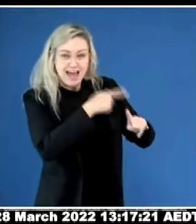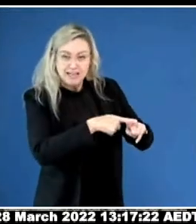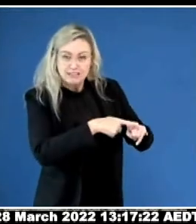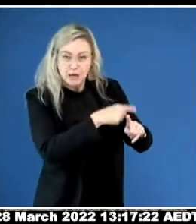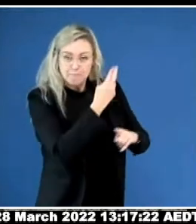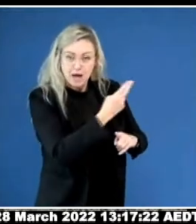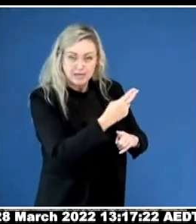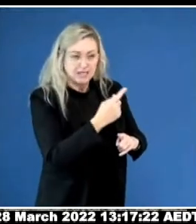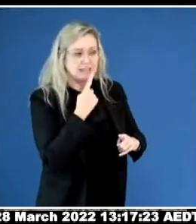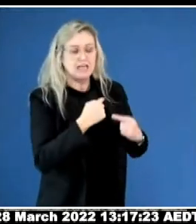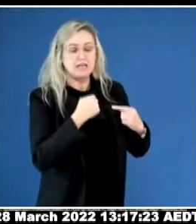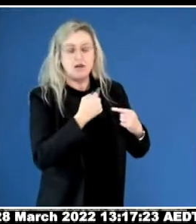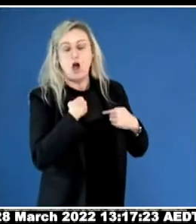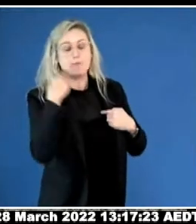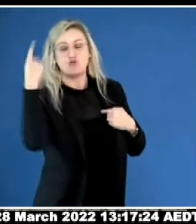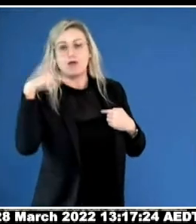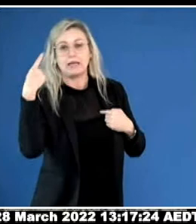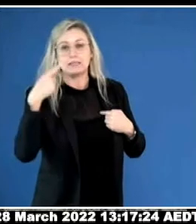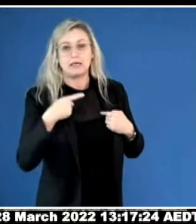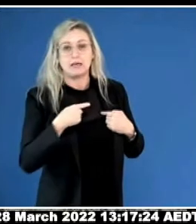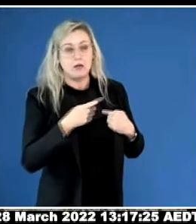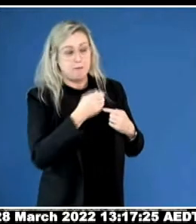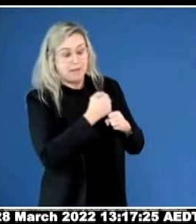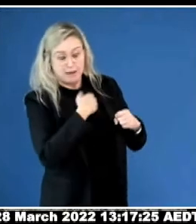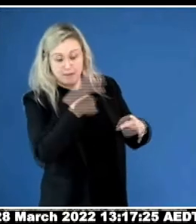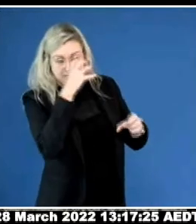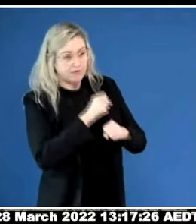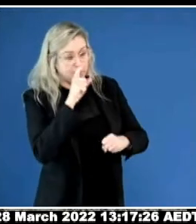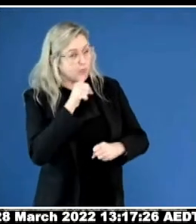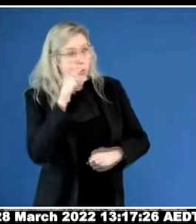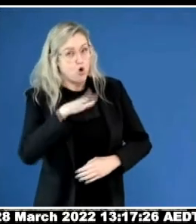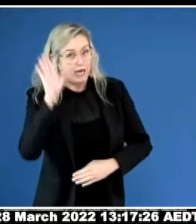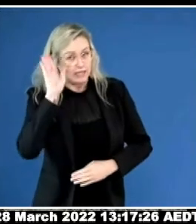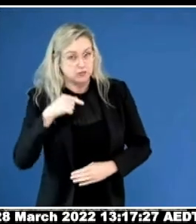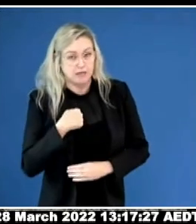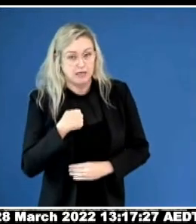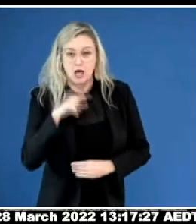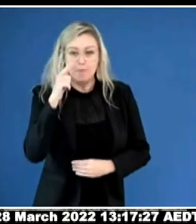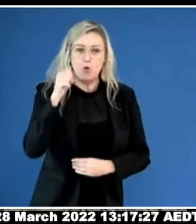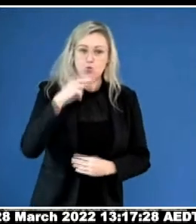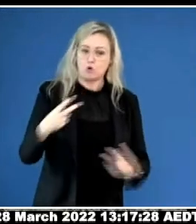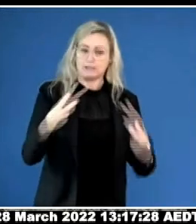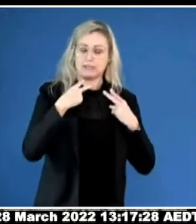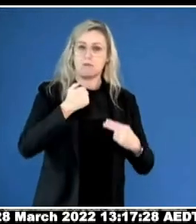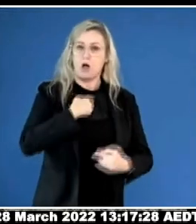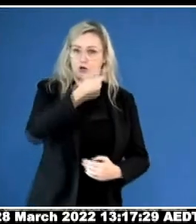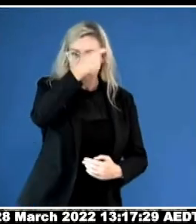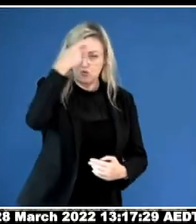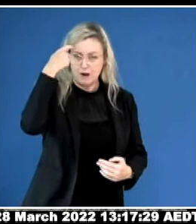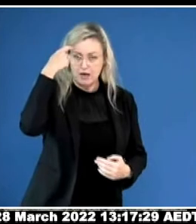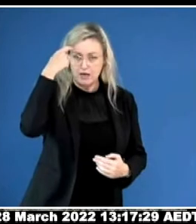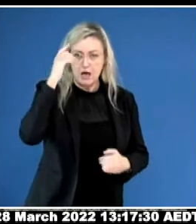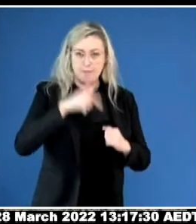It was quite shocking. People refuse to see the role and the impact of trauma and why someone completely shuts